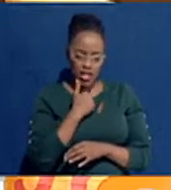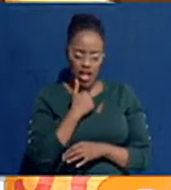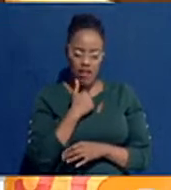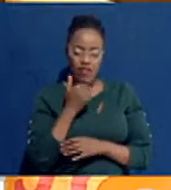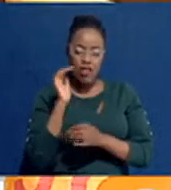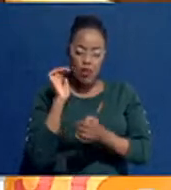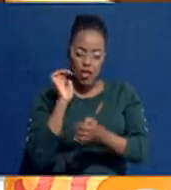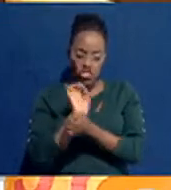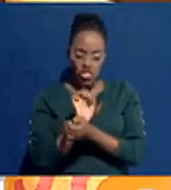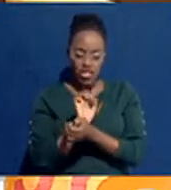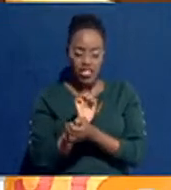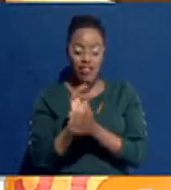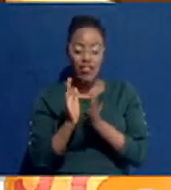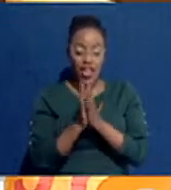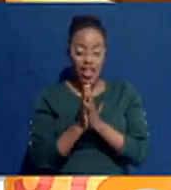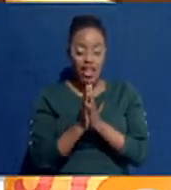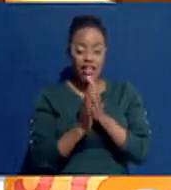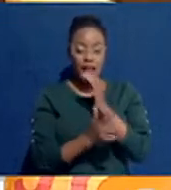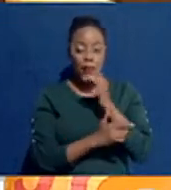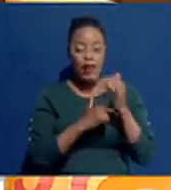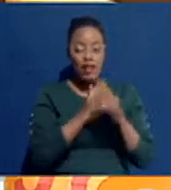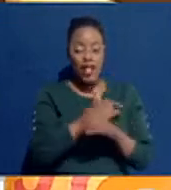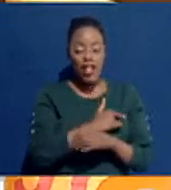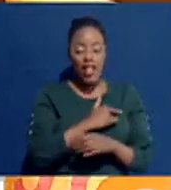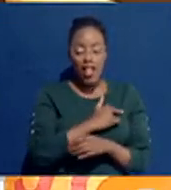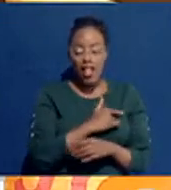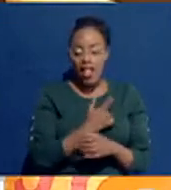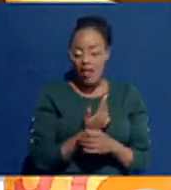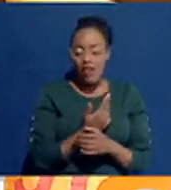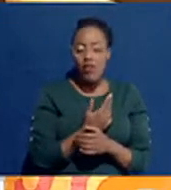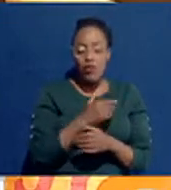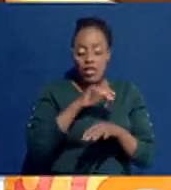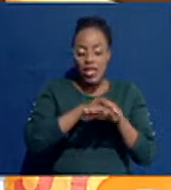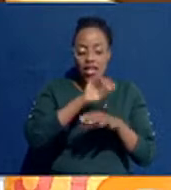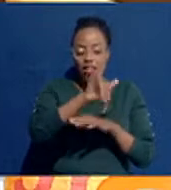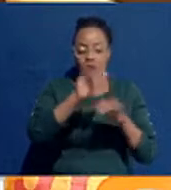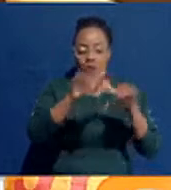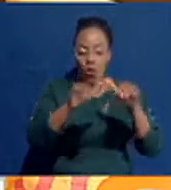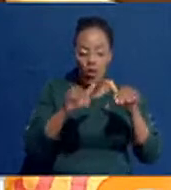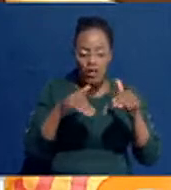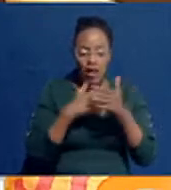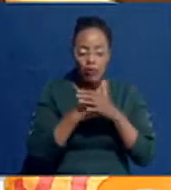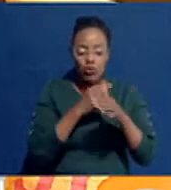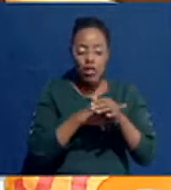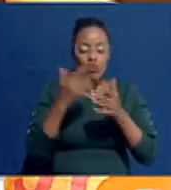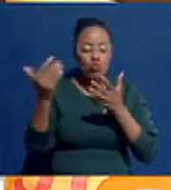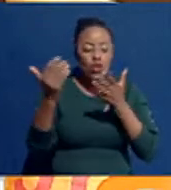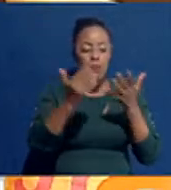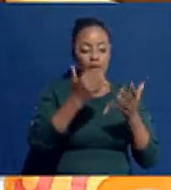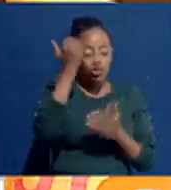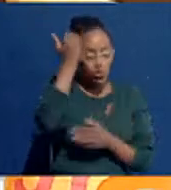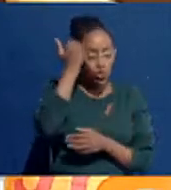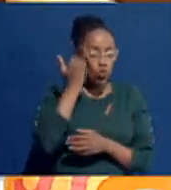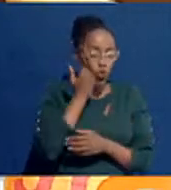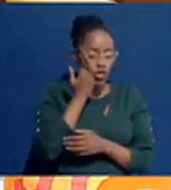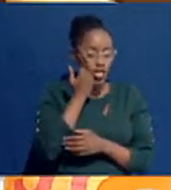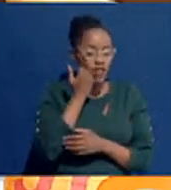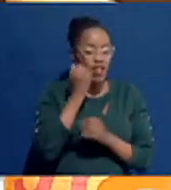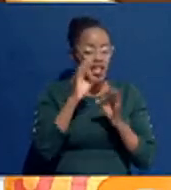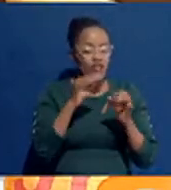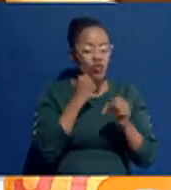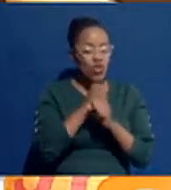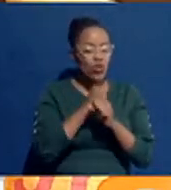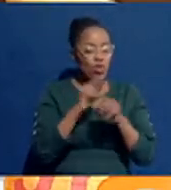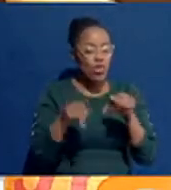jailed, unfortunately, nothing was recovered. So do we wait until to go and charge people, or if we do